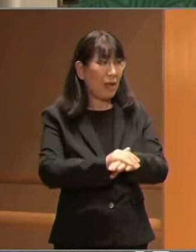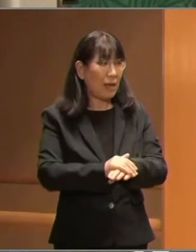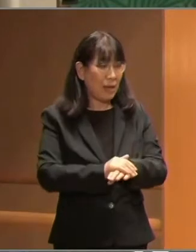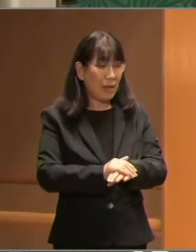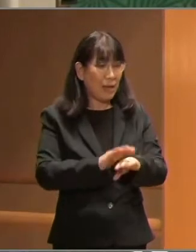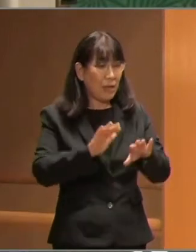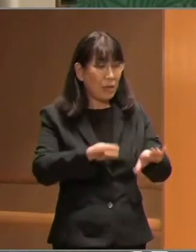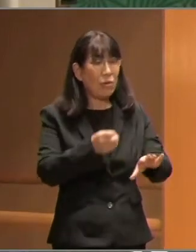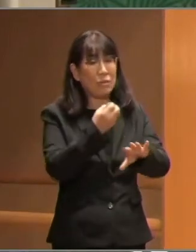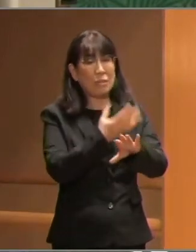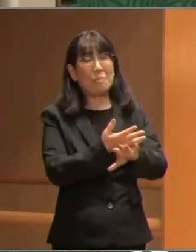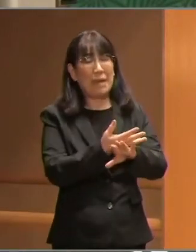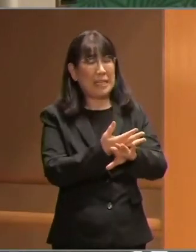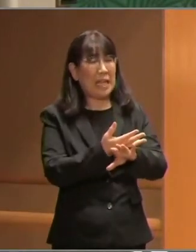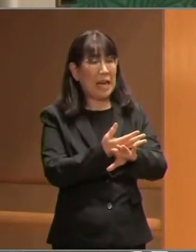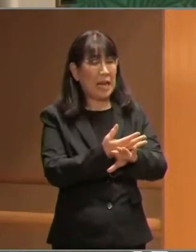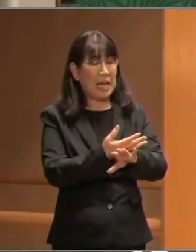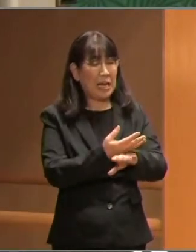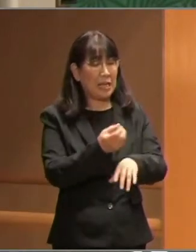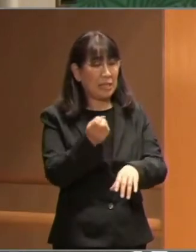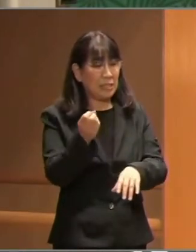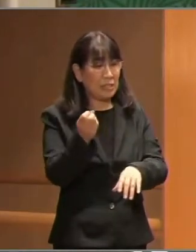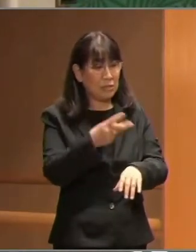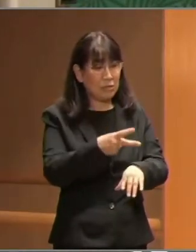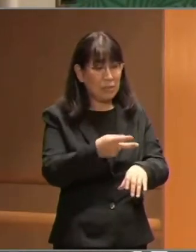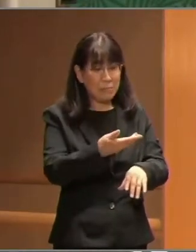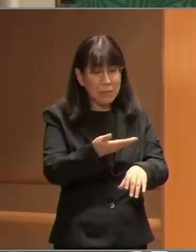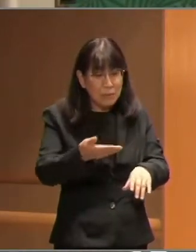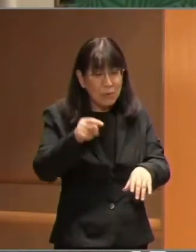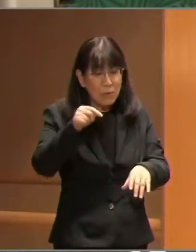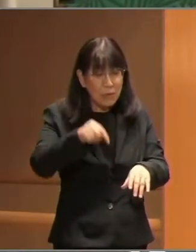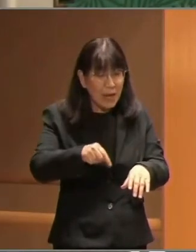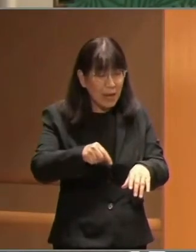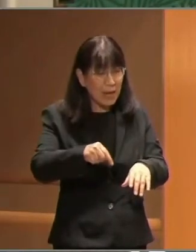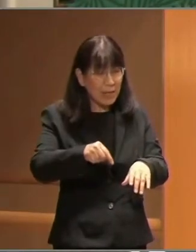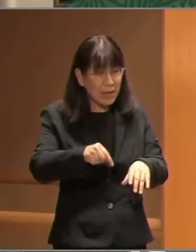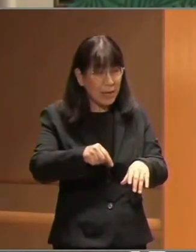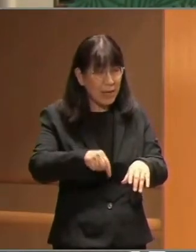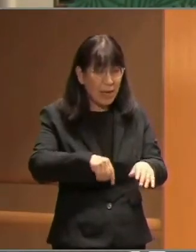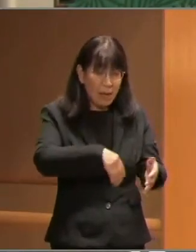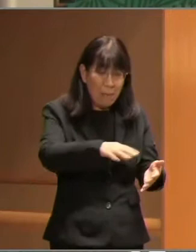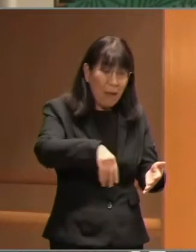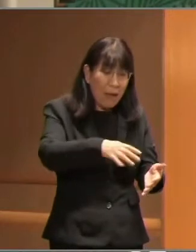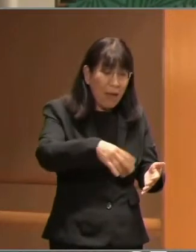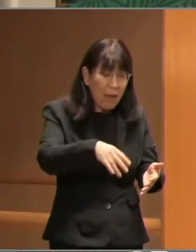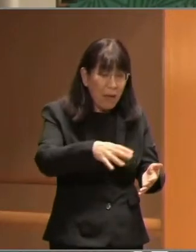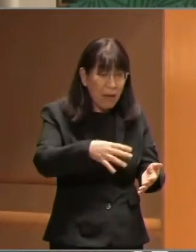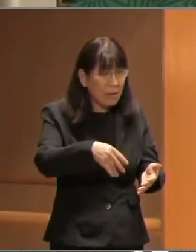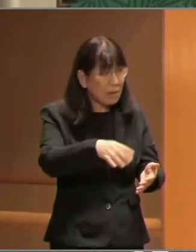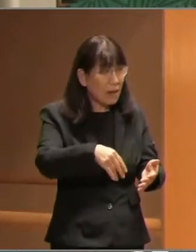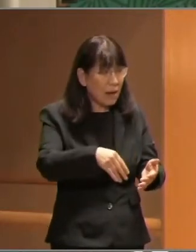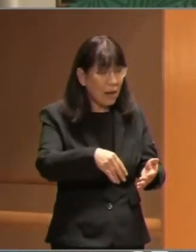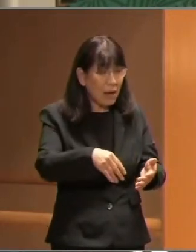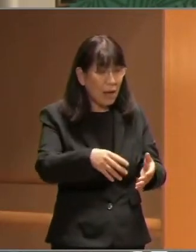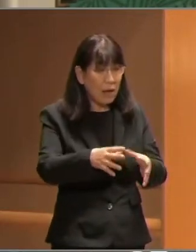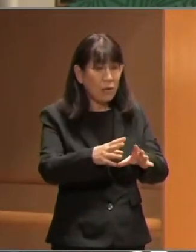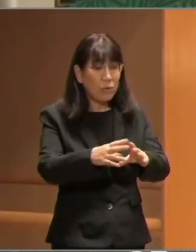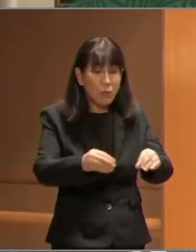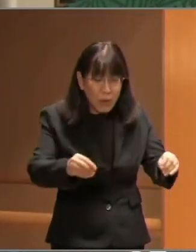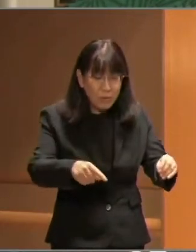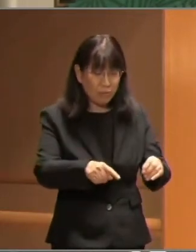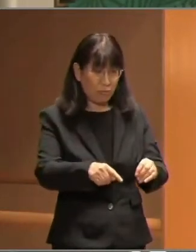remained there. So the new paper can be dissolved very easily in the